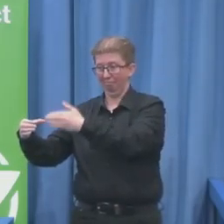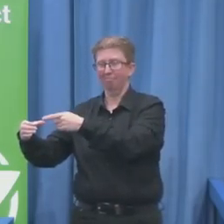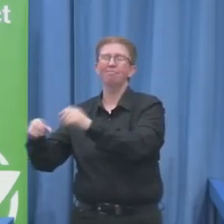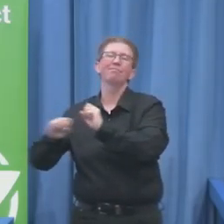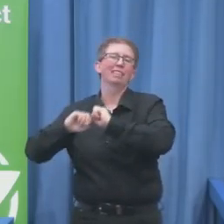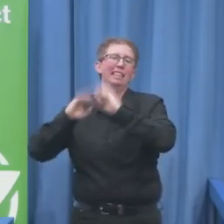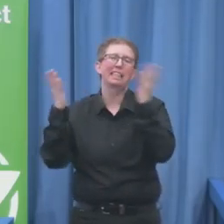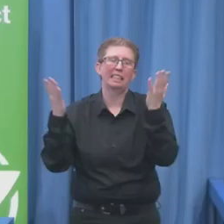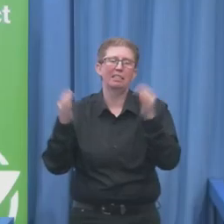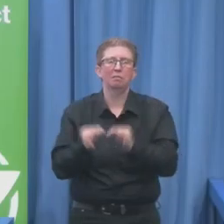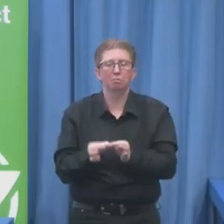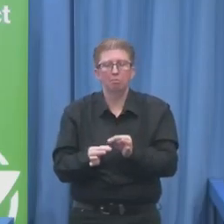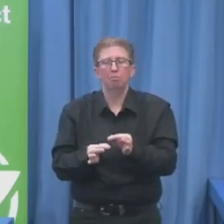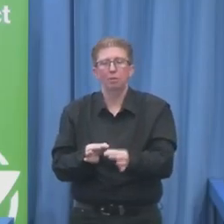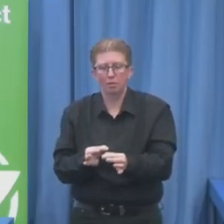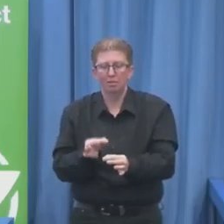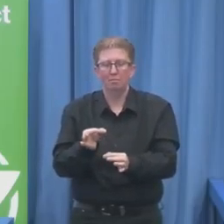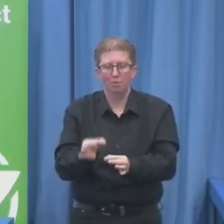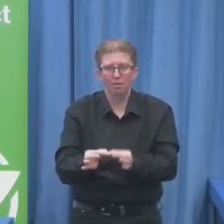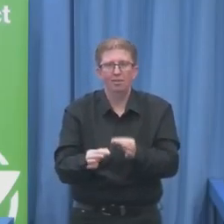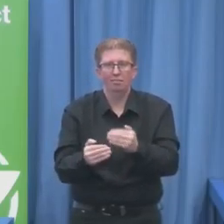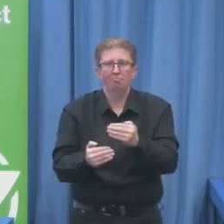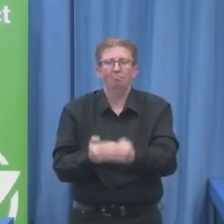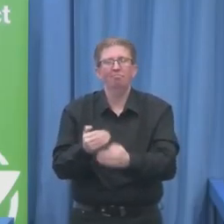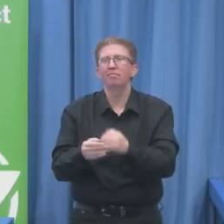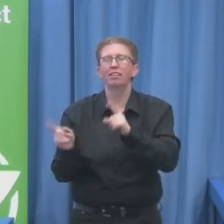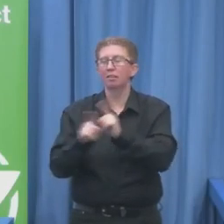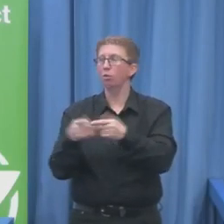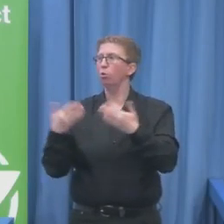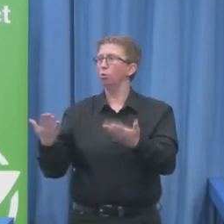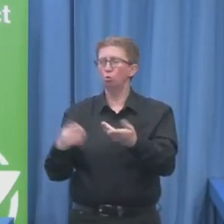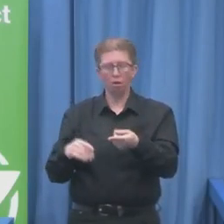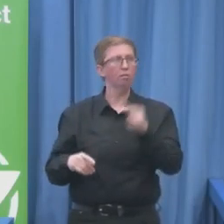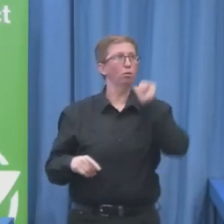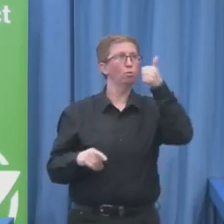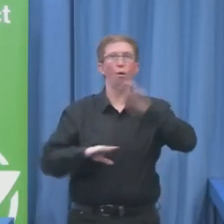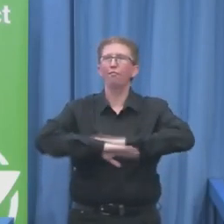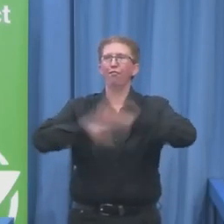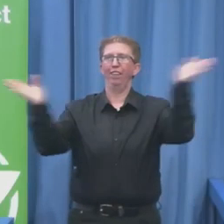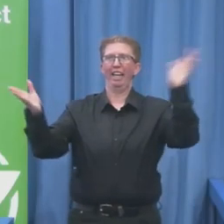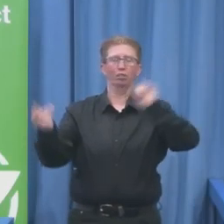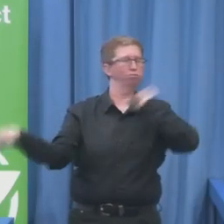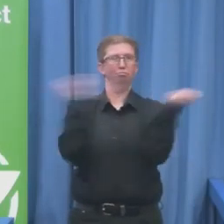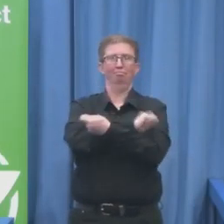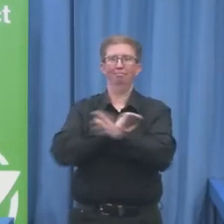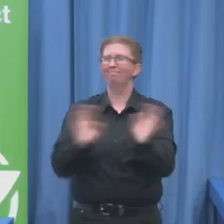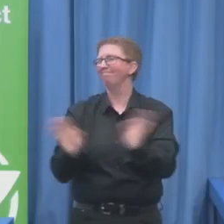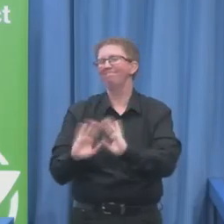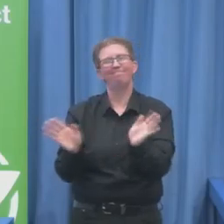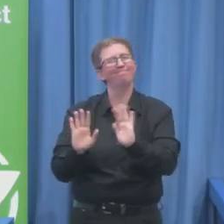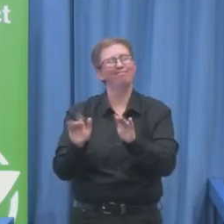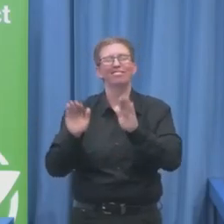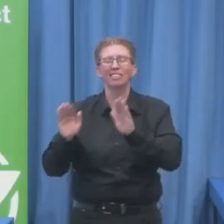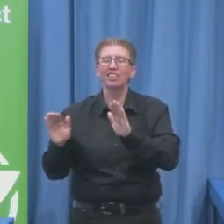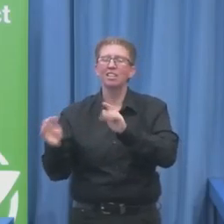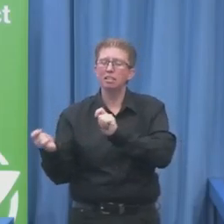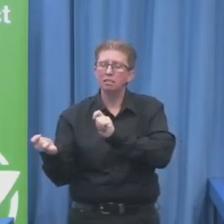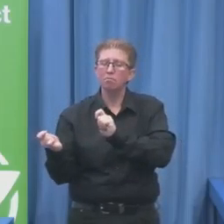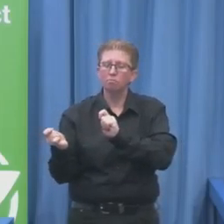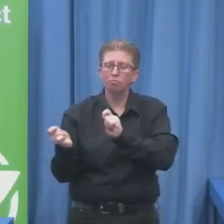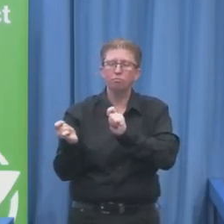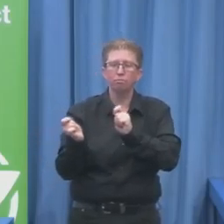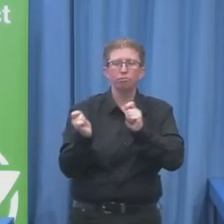So there wasn't sort of the pre-vocational training, just sort of getting people the jobs and then providing them the support that they needed.